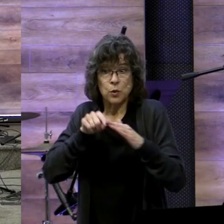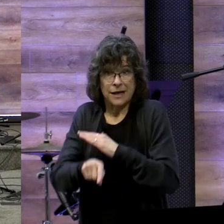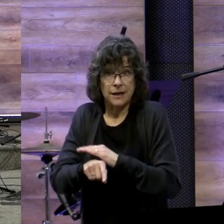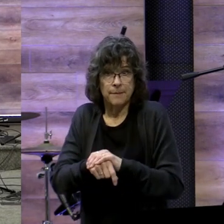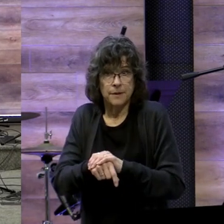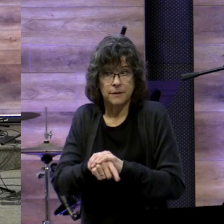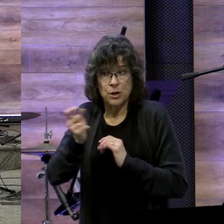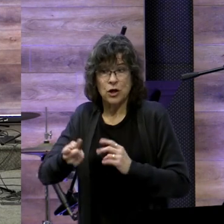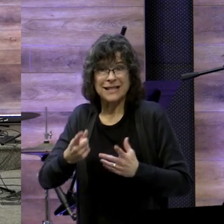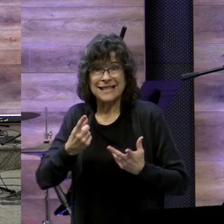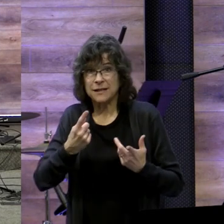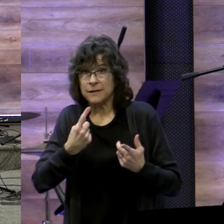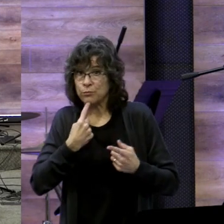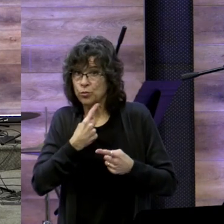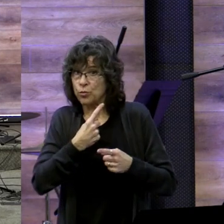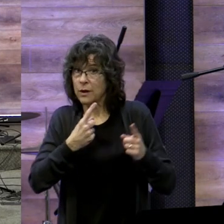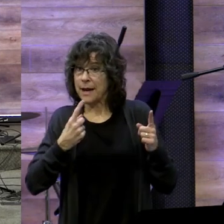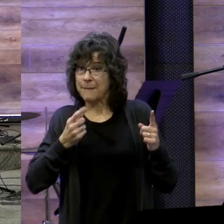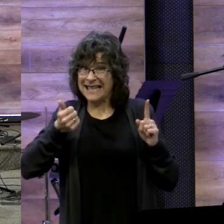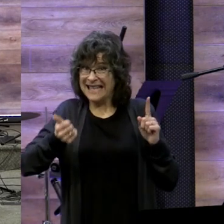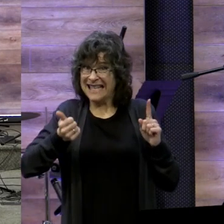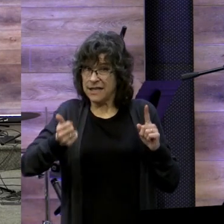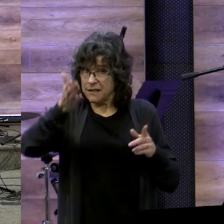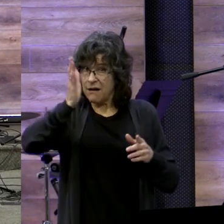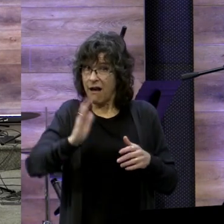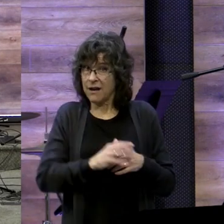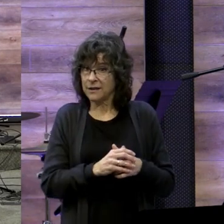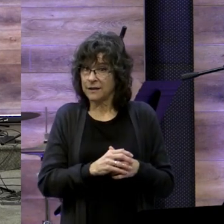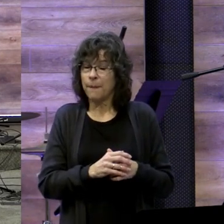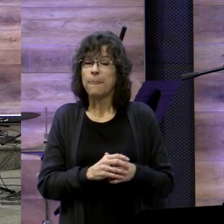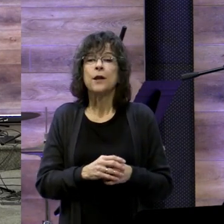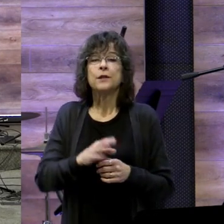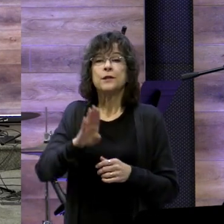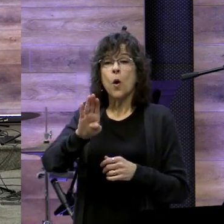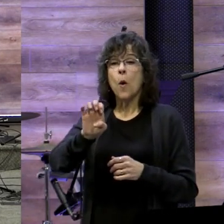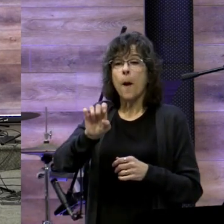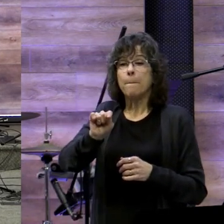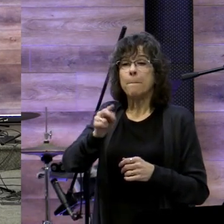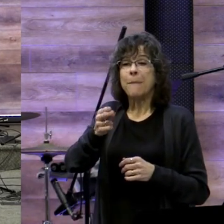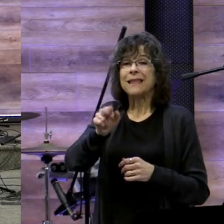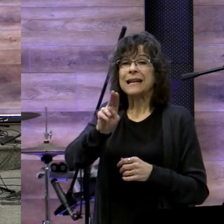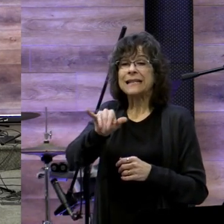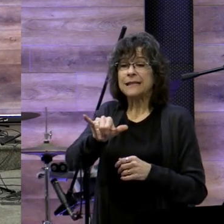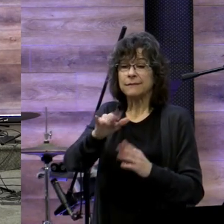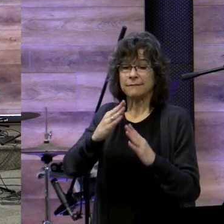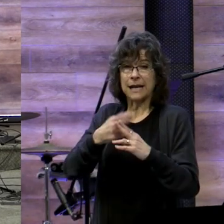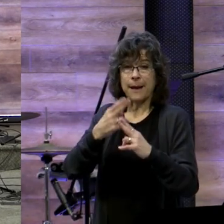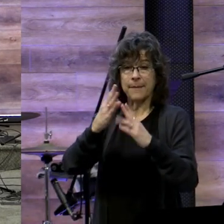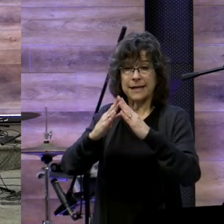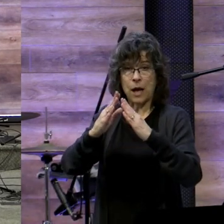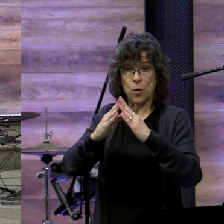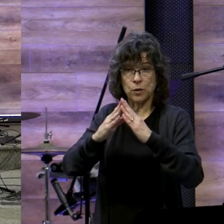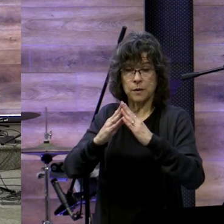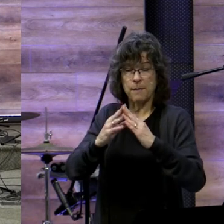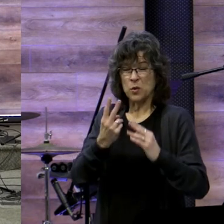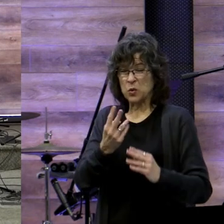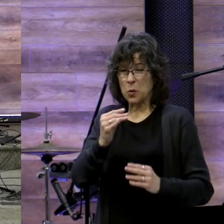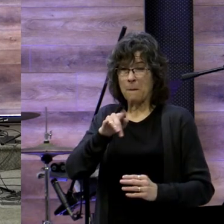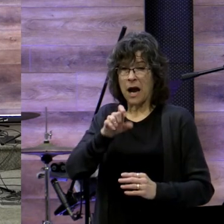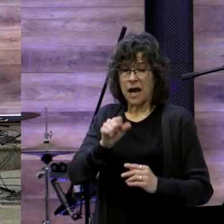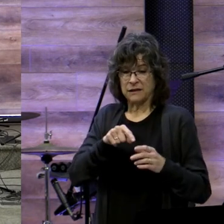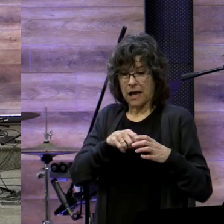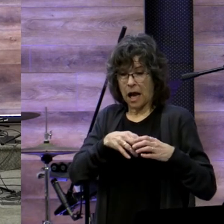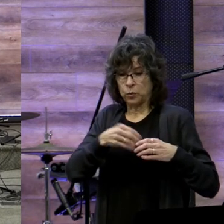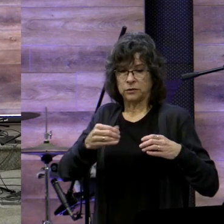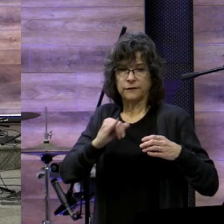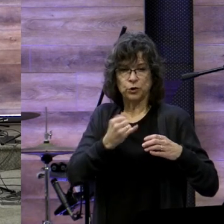Bethany, which is where Lazarus lives and Mary and Martha live, is about 2 miles from Jerusalem. It's on the outskirts or in